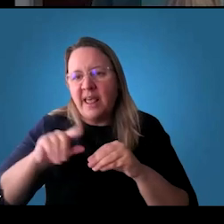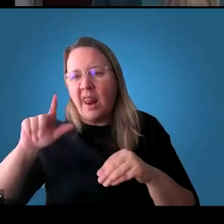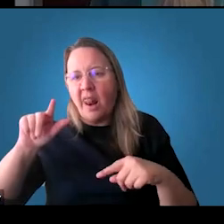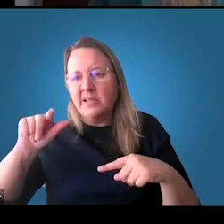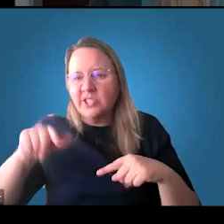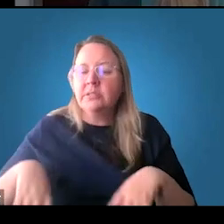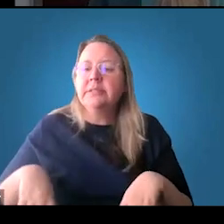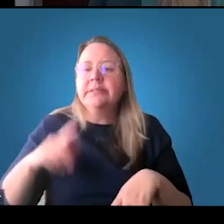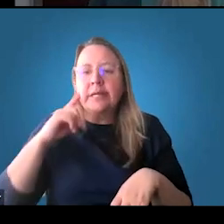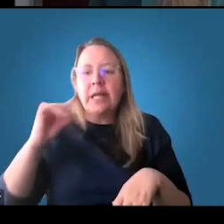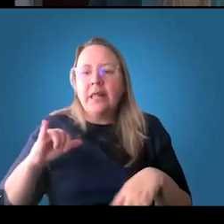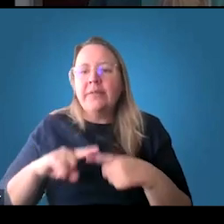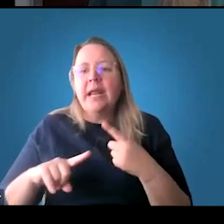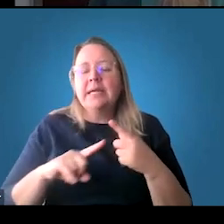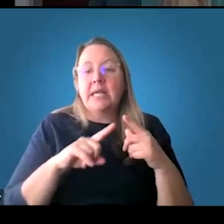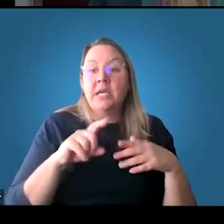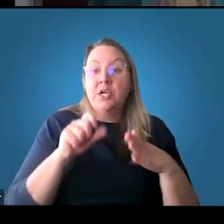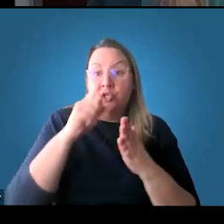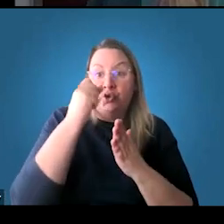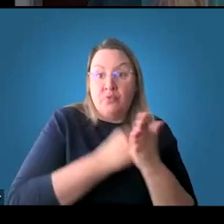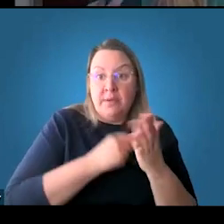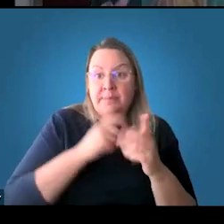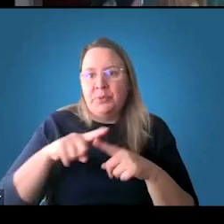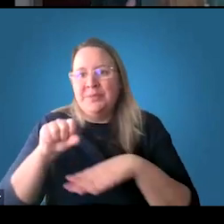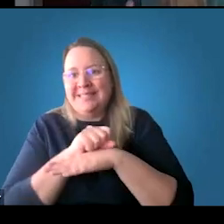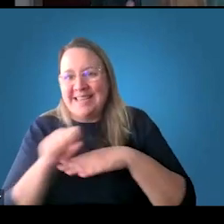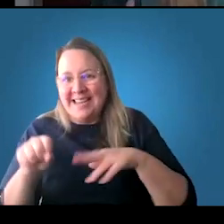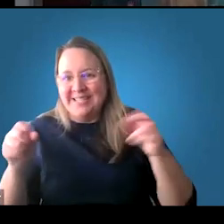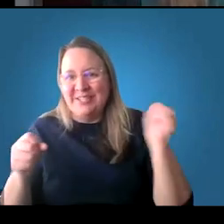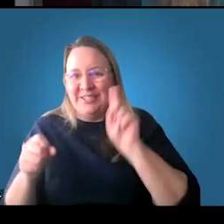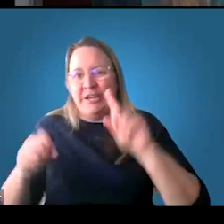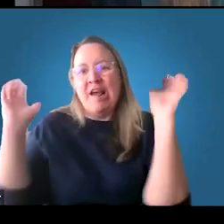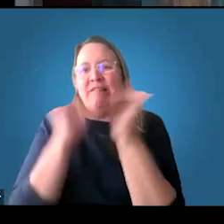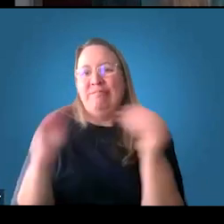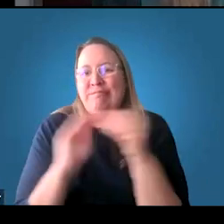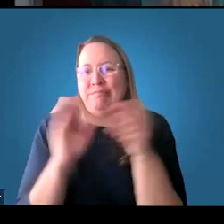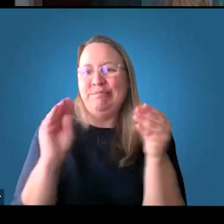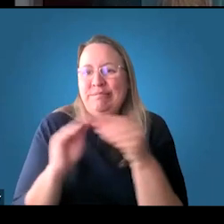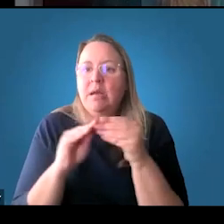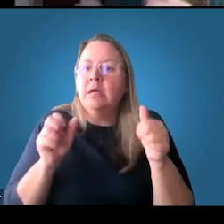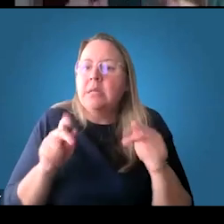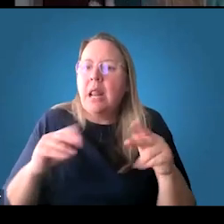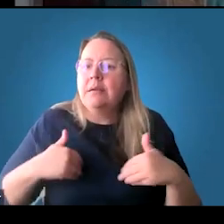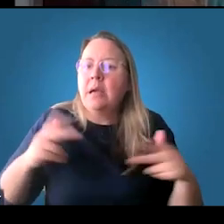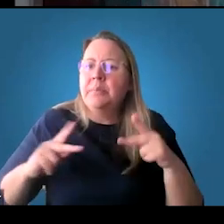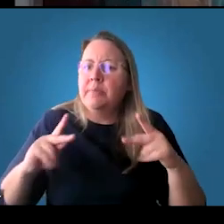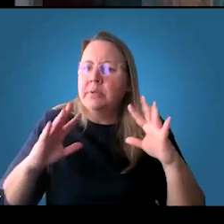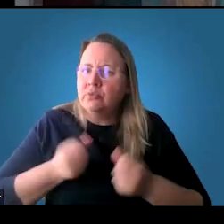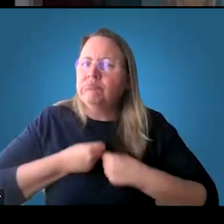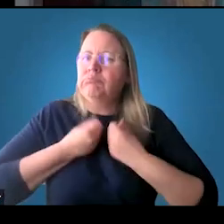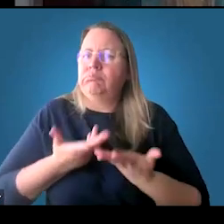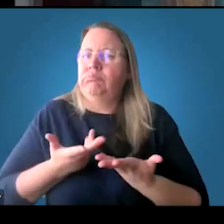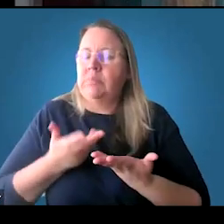runs a script to stage storytelling program to amplify the voices of young people. Now, our job